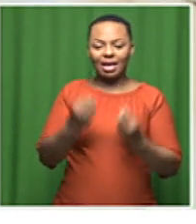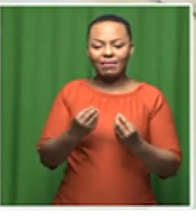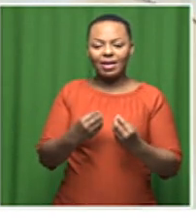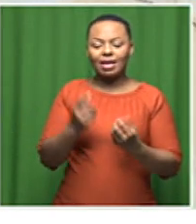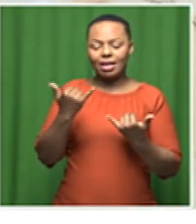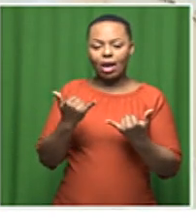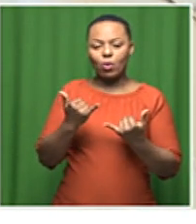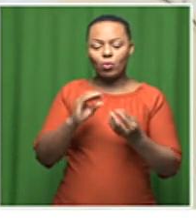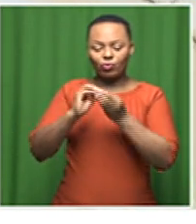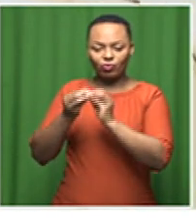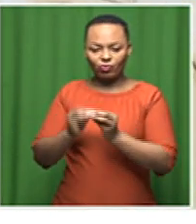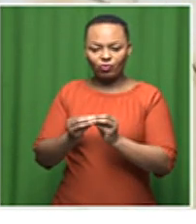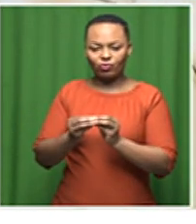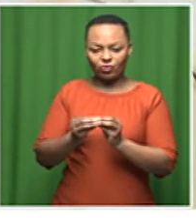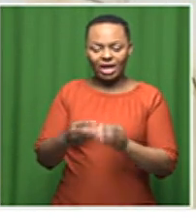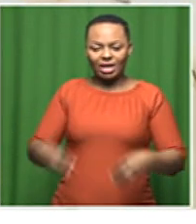that he was charged from